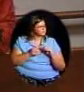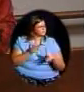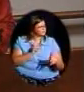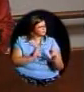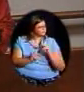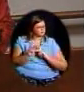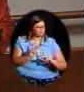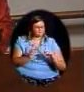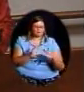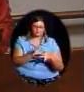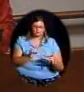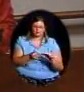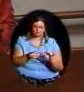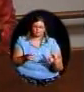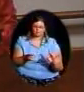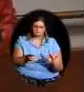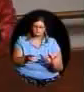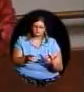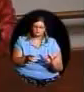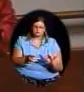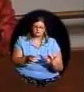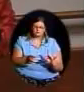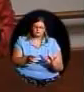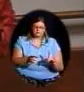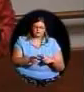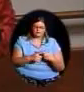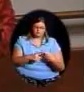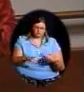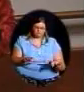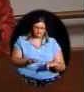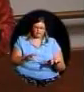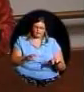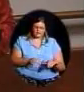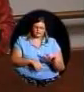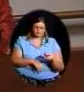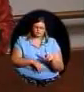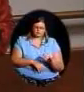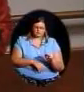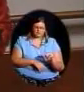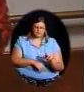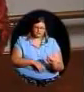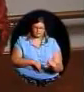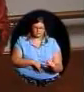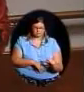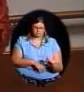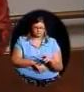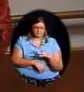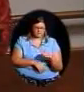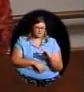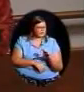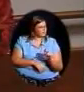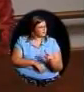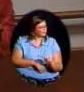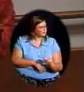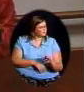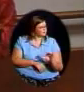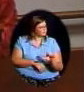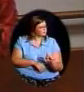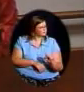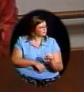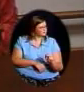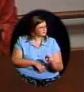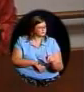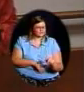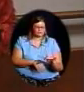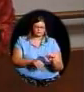Following public comments, the board has action items, and it will begin with the consent agenda. Those items represent matters that the board may